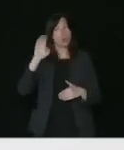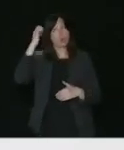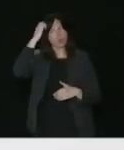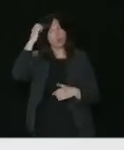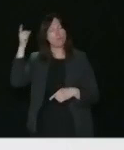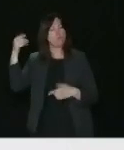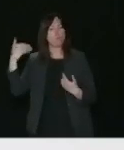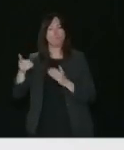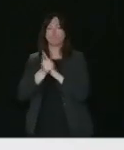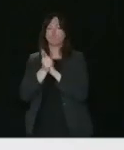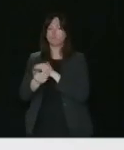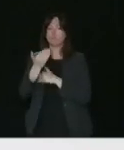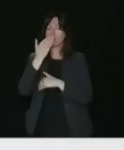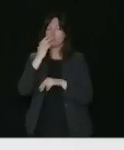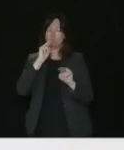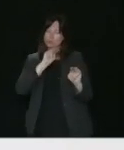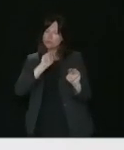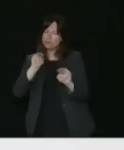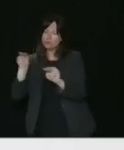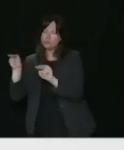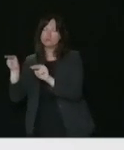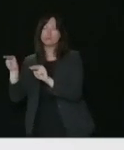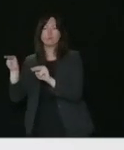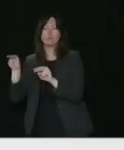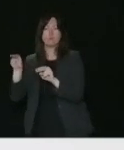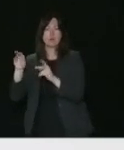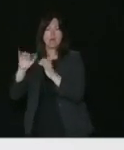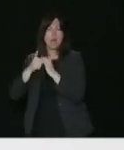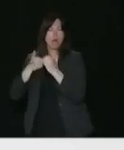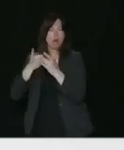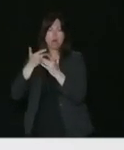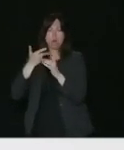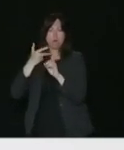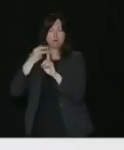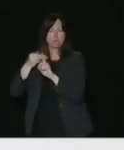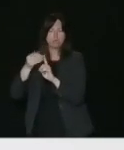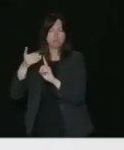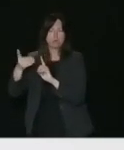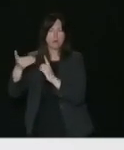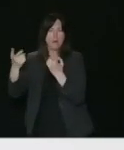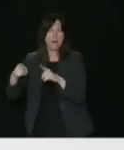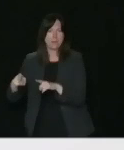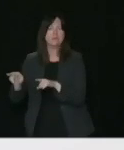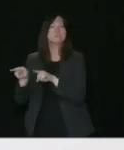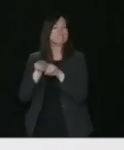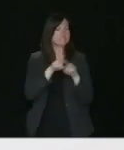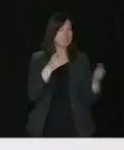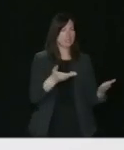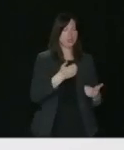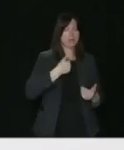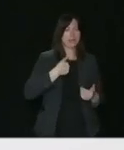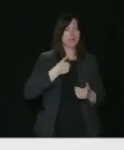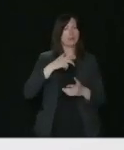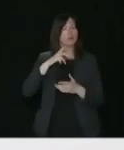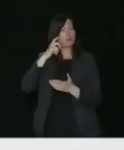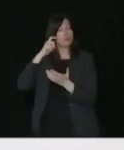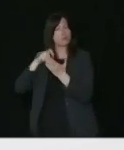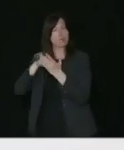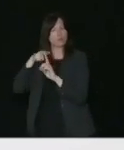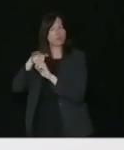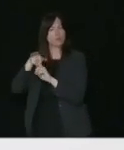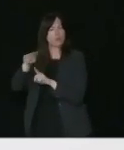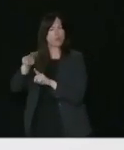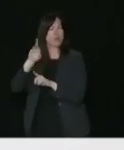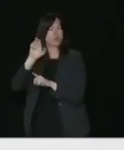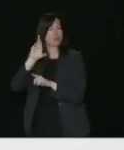Europe, as well as obviously a system here in Canada, post-marketing, to be able to have detected the safety signal,